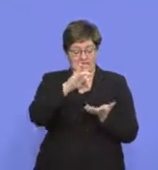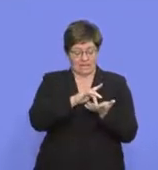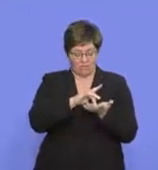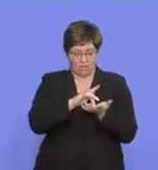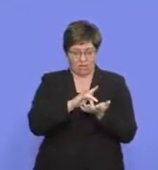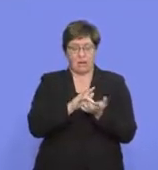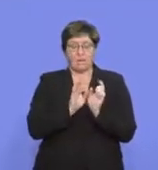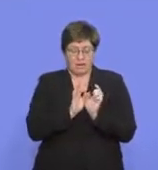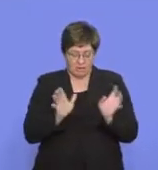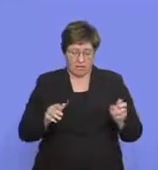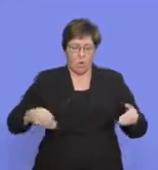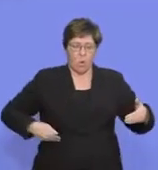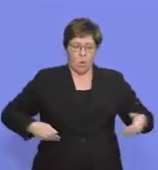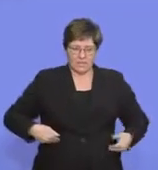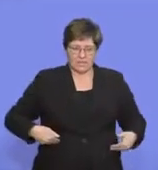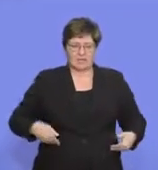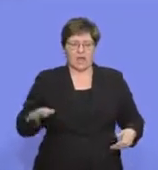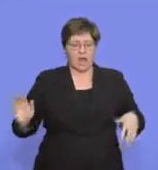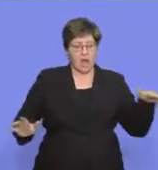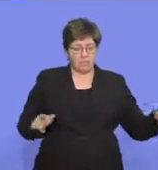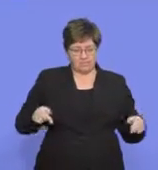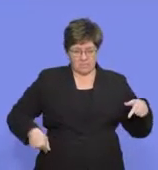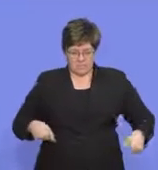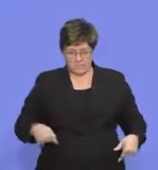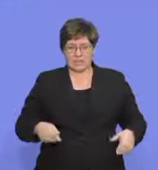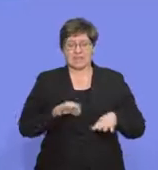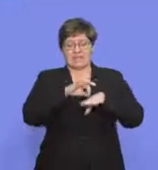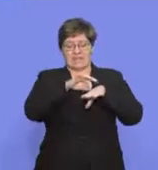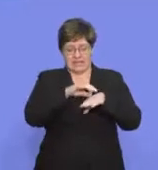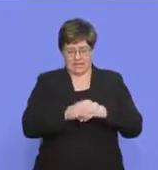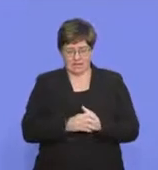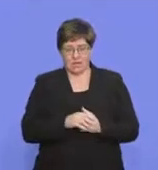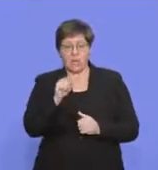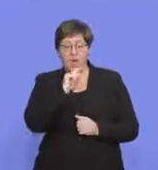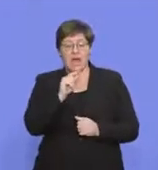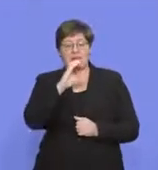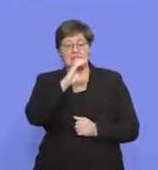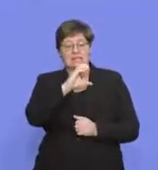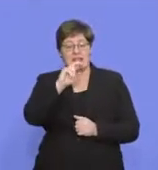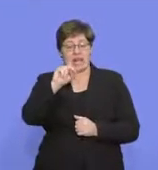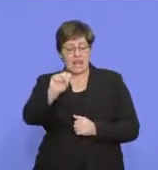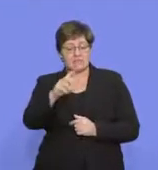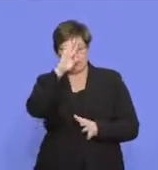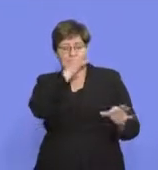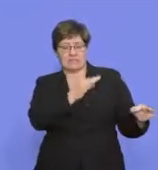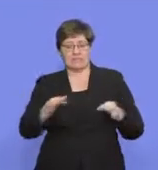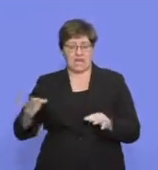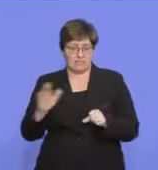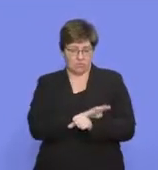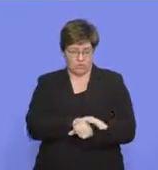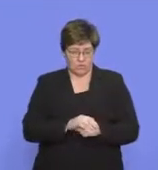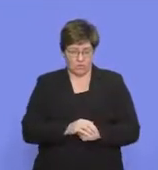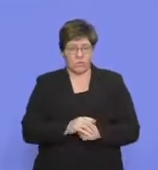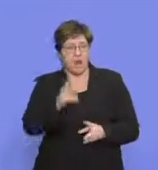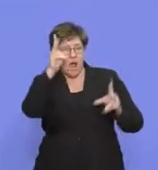organs, limbs, and skin, which is kind of important because the central nervous system makes all the decisions. Your brain interprets everything